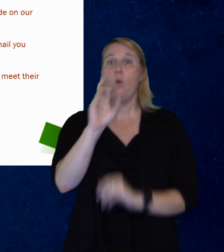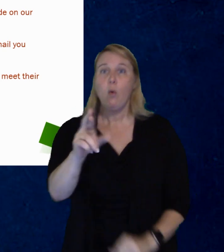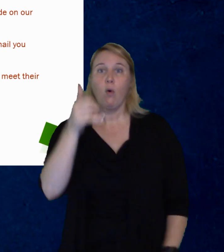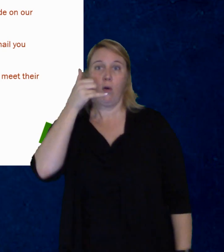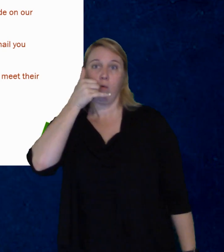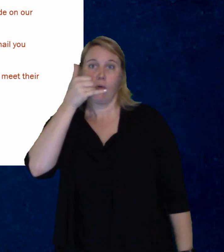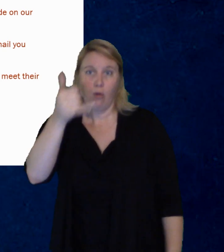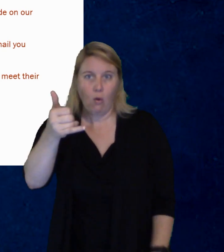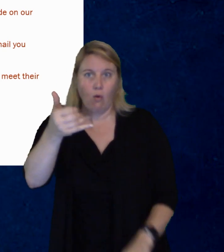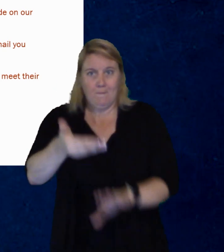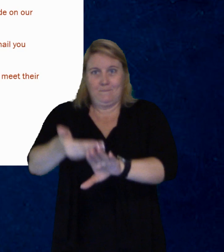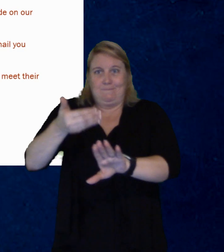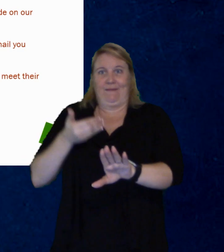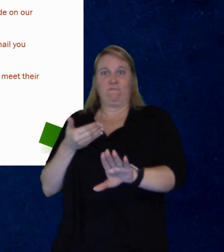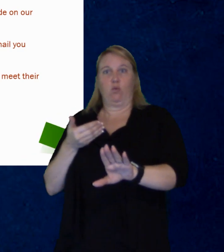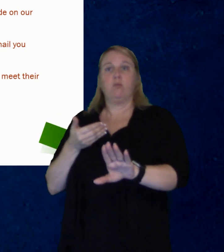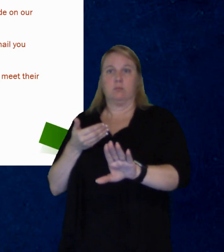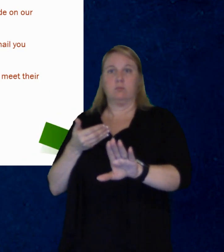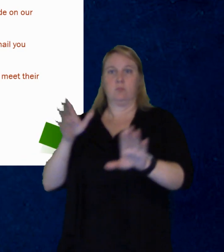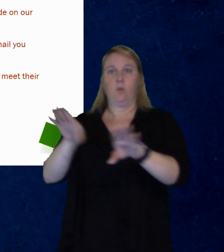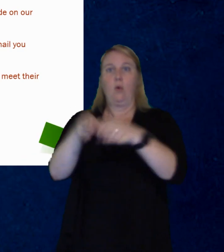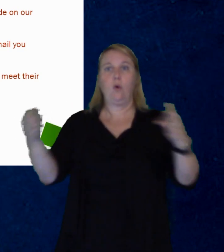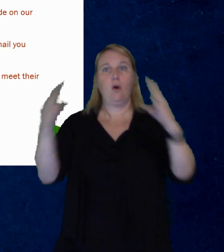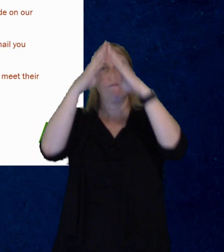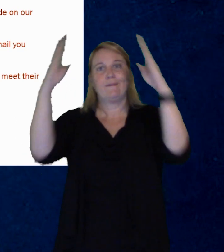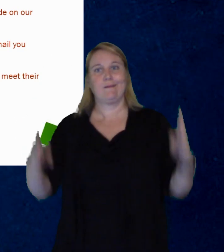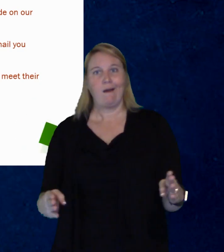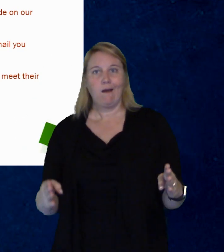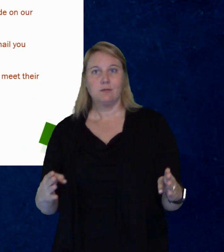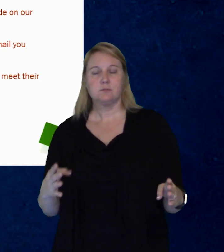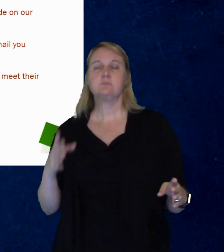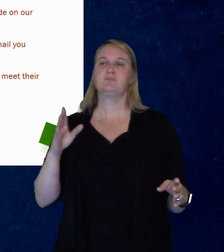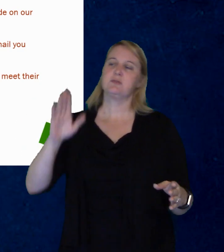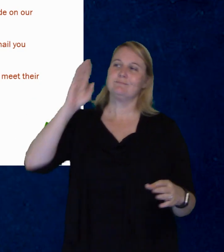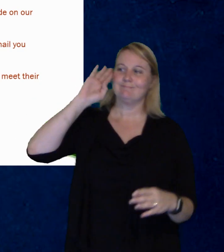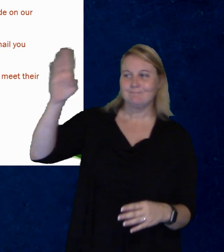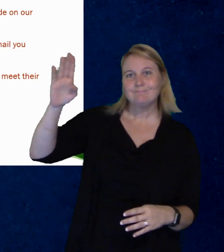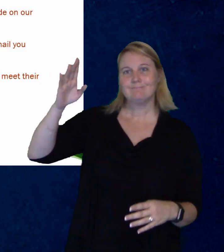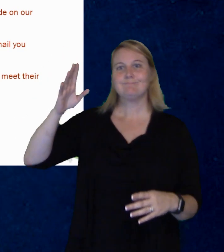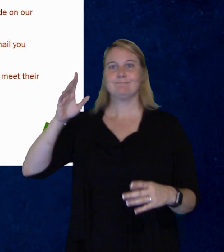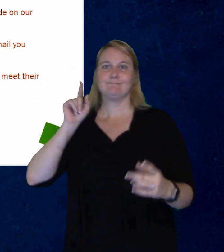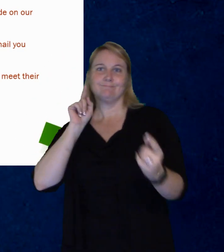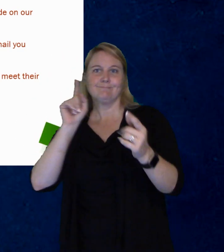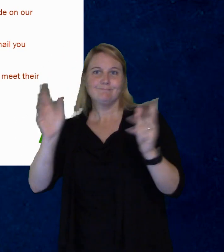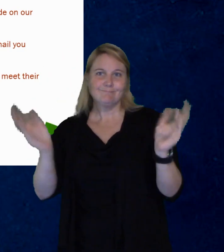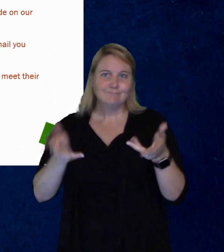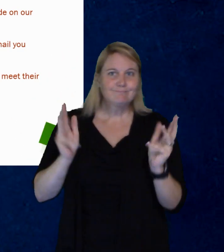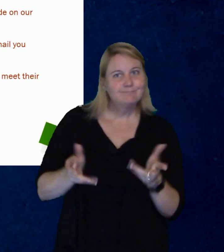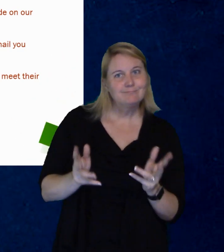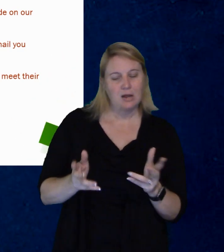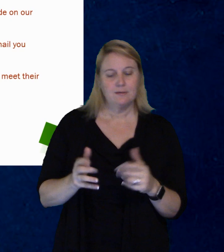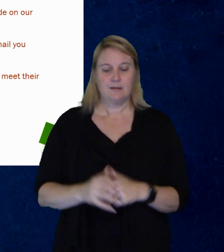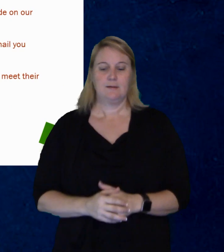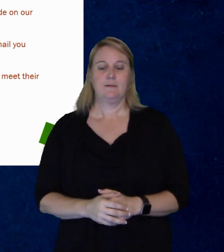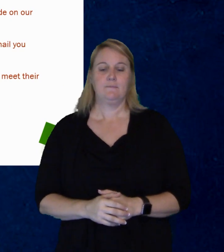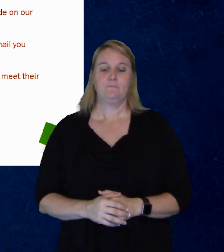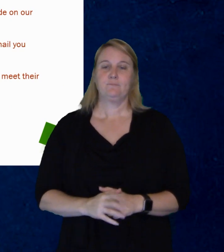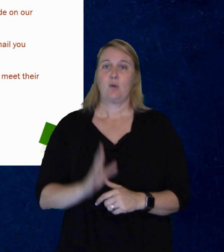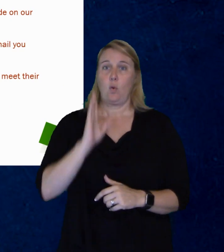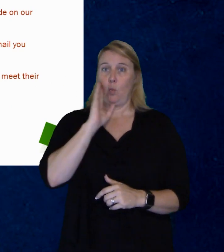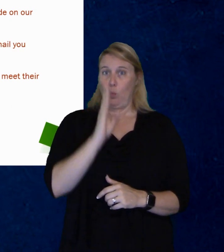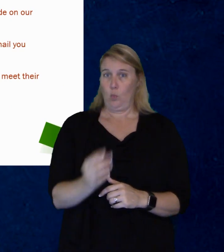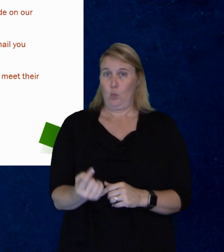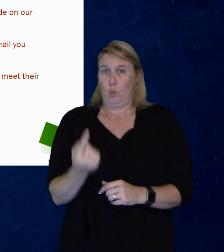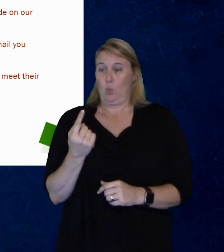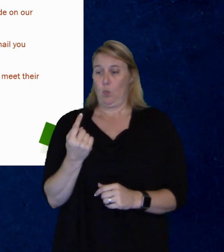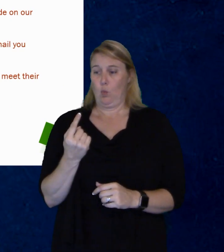before open house to introduce themselves and let you know who your child's teacher is. We again are going to do one student